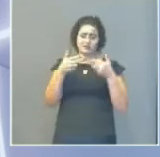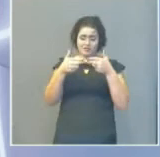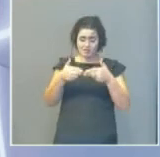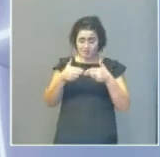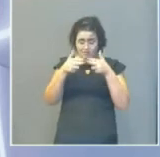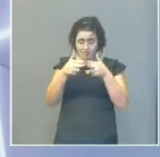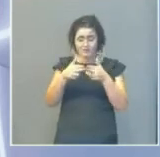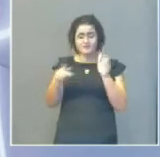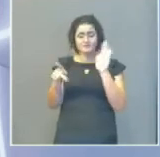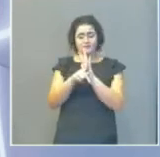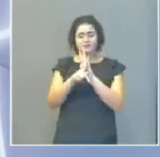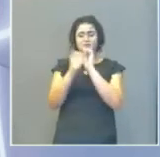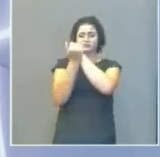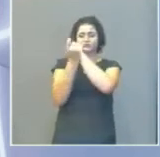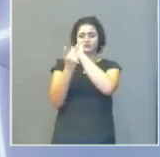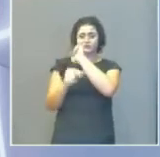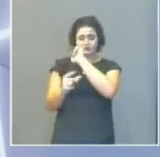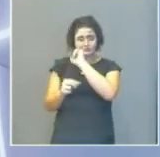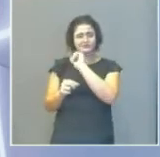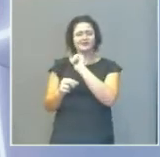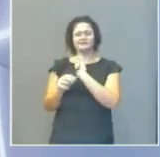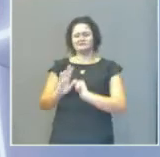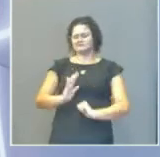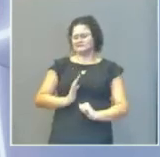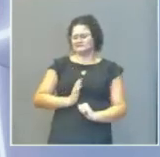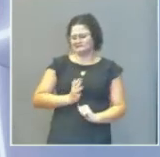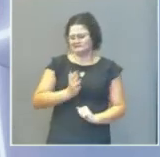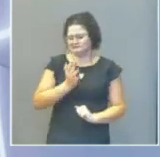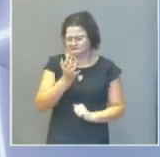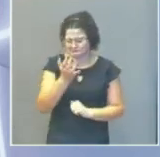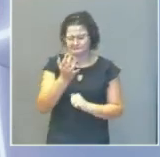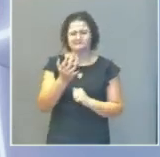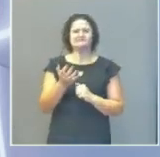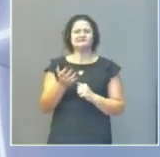of misery. It was a dungeon on the ocean.